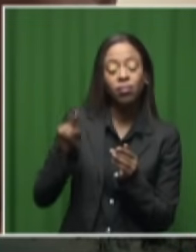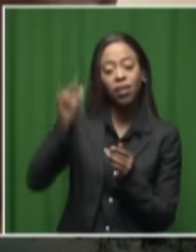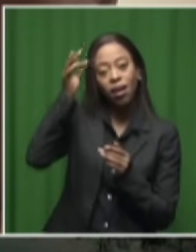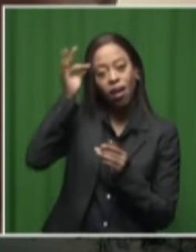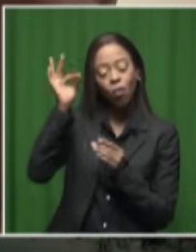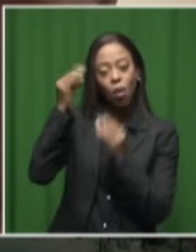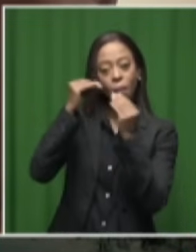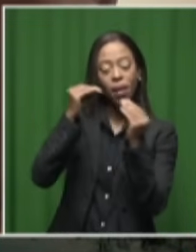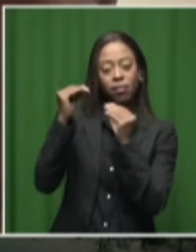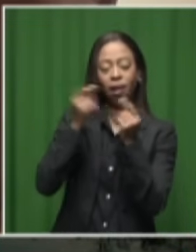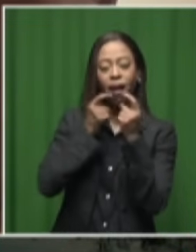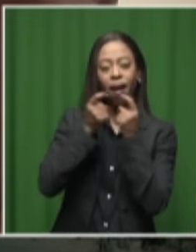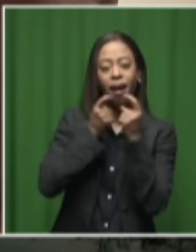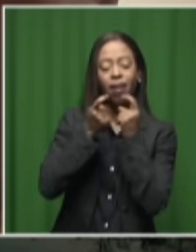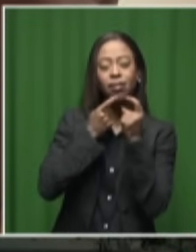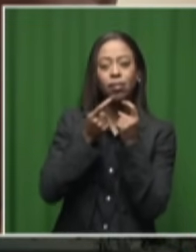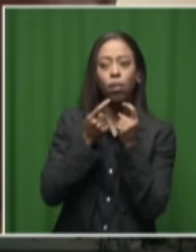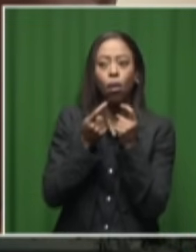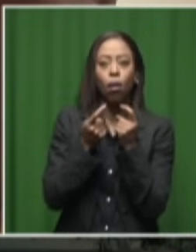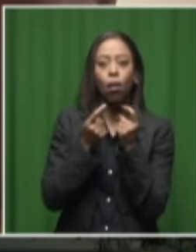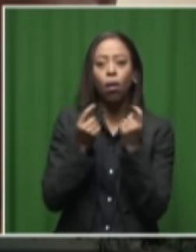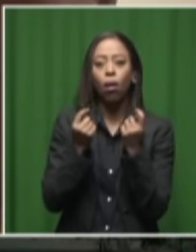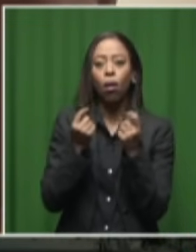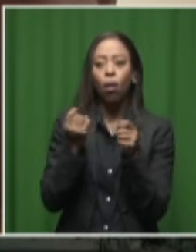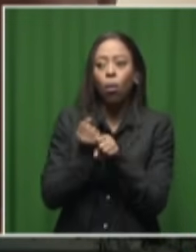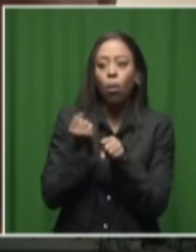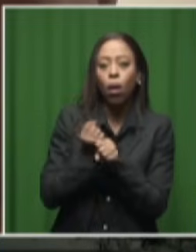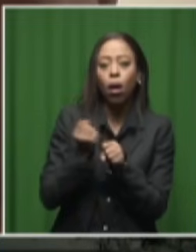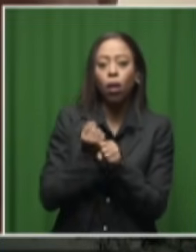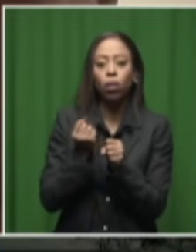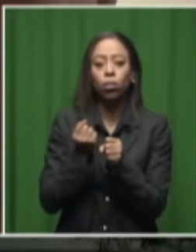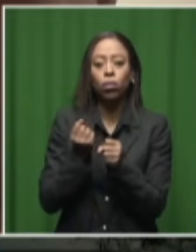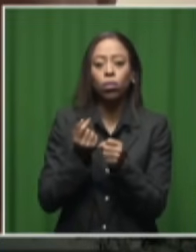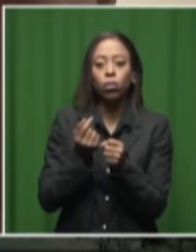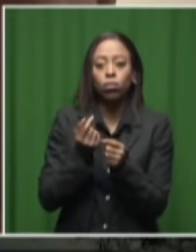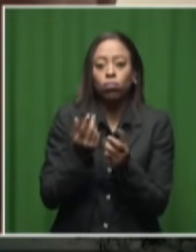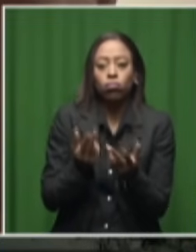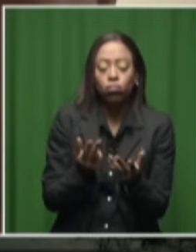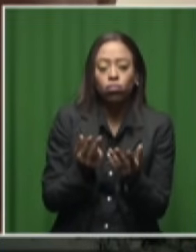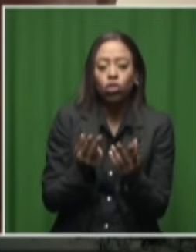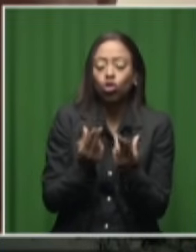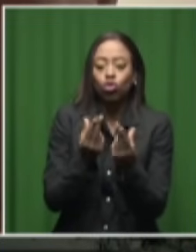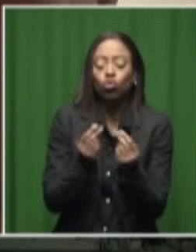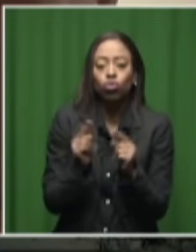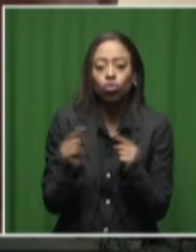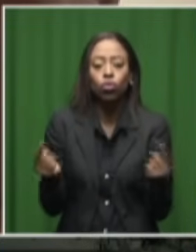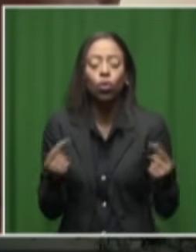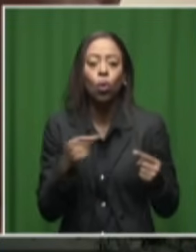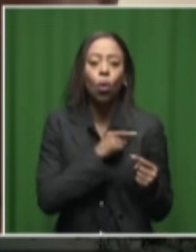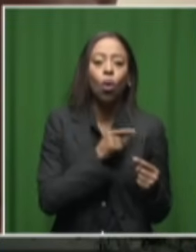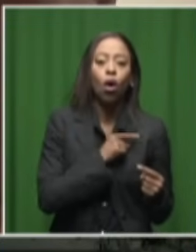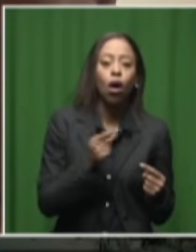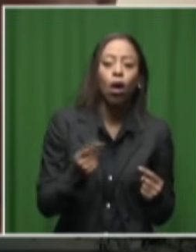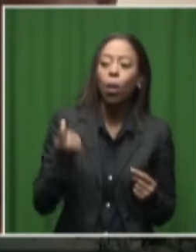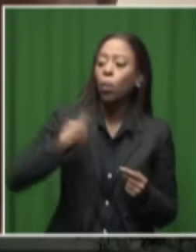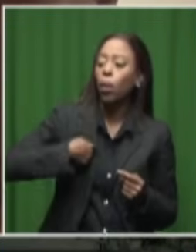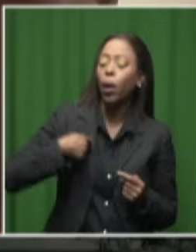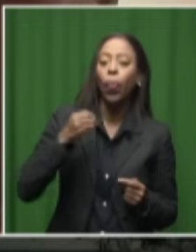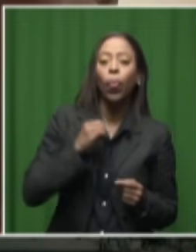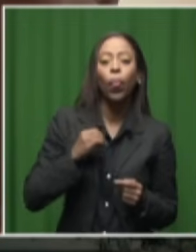will complain that they can't do what they're supposed to do, fulfill their mandates, in other words, because they are simply not being